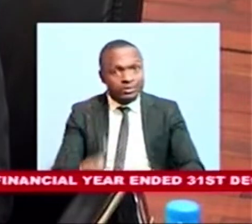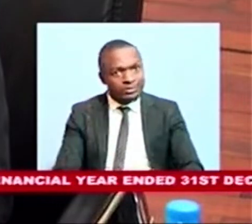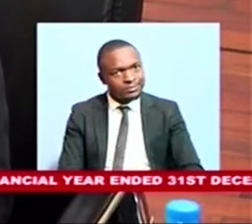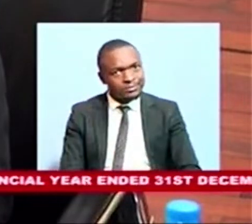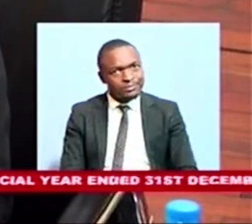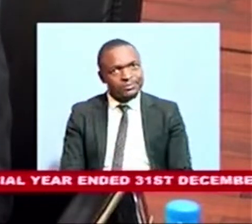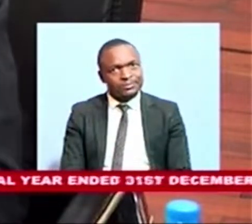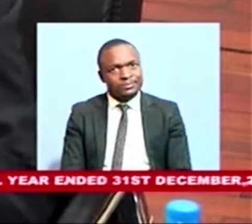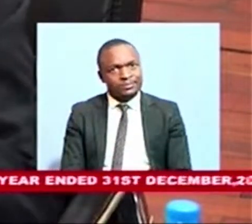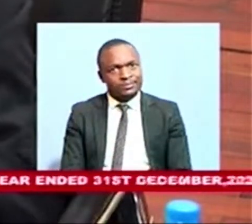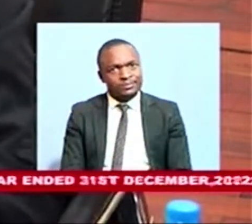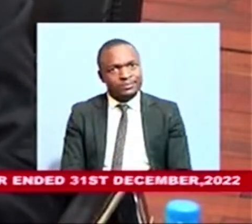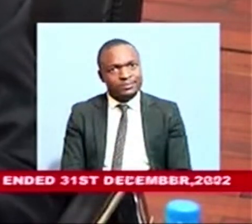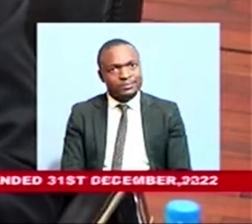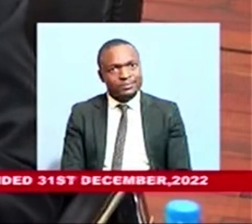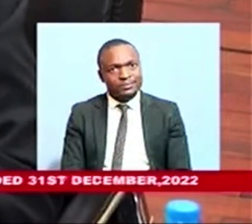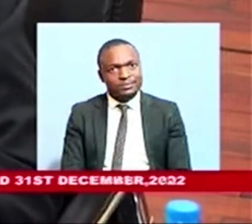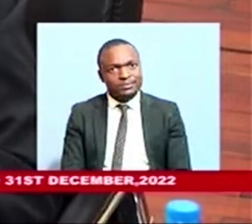That